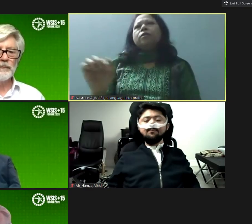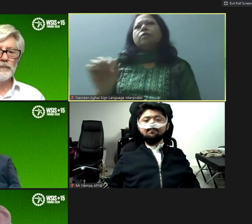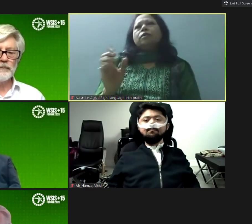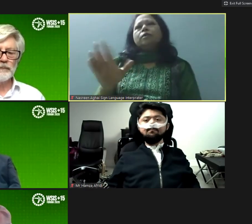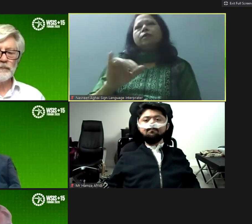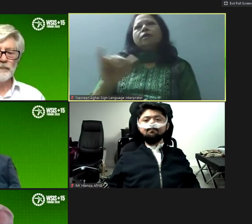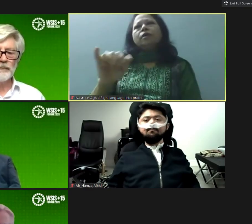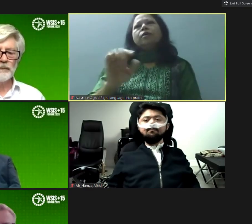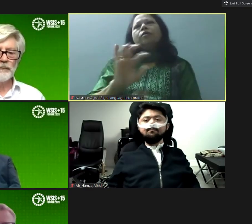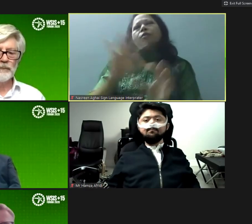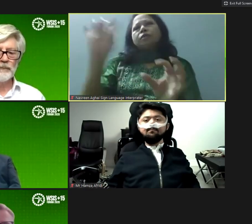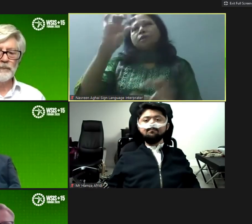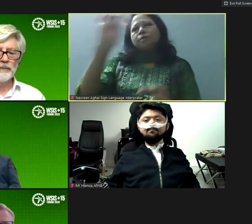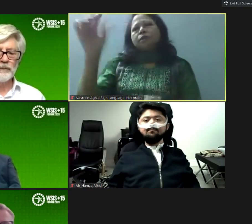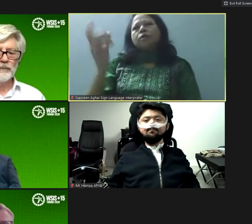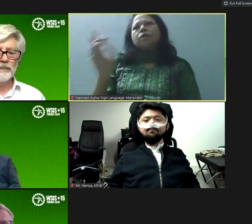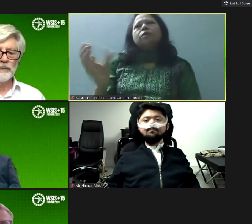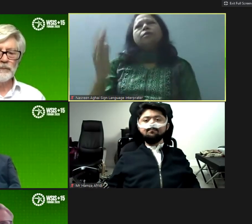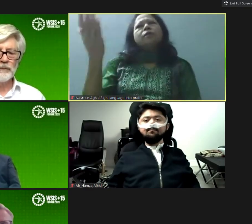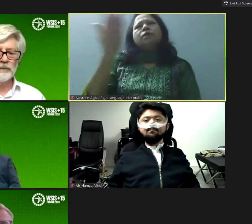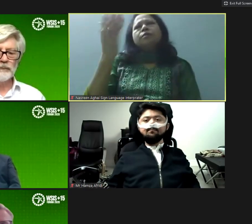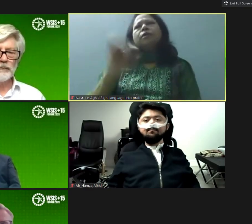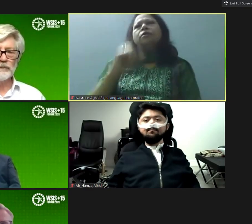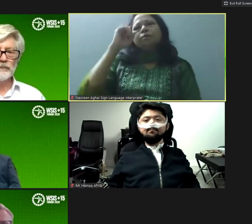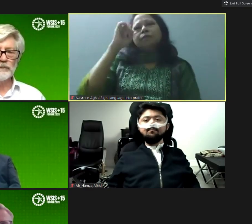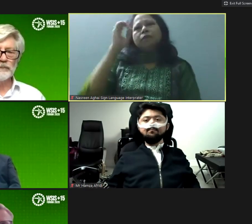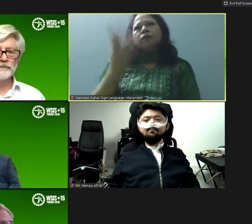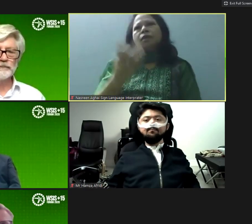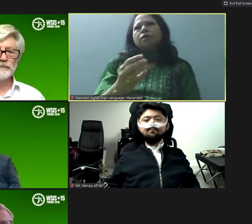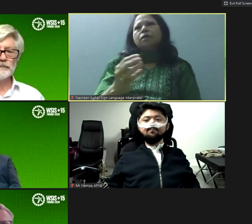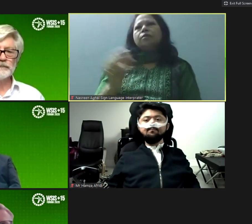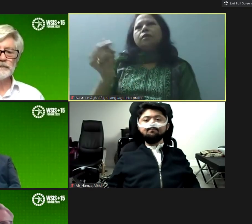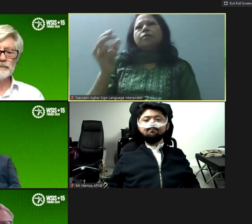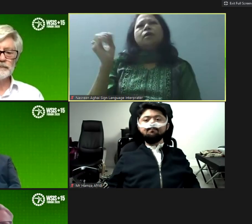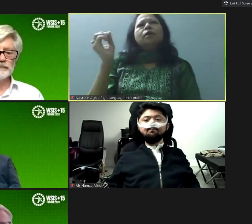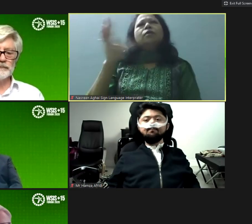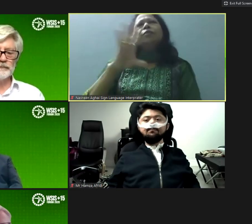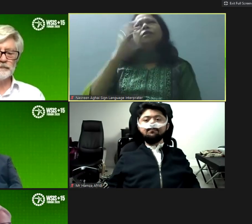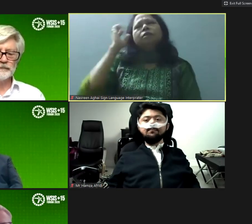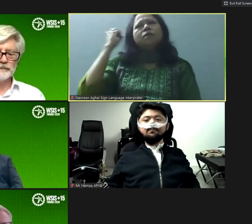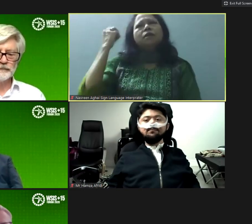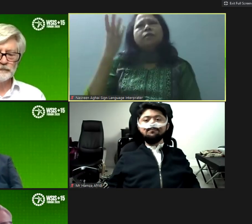closed caption and show subtitles, so you will have live human captioning